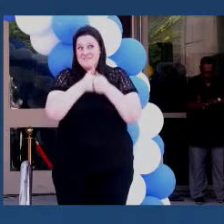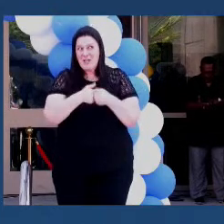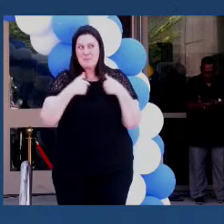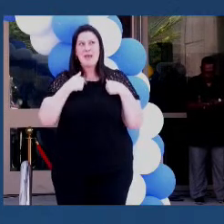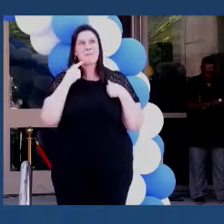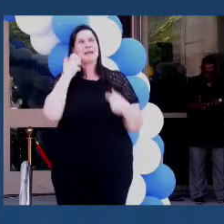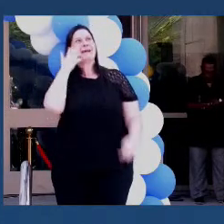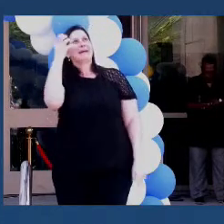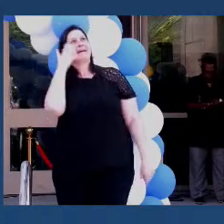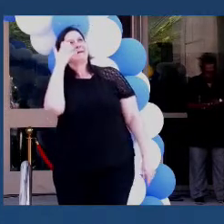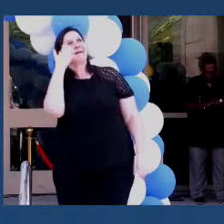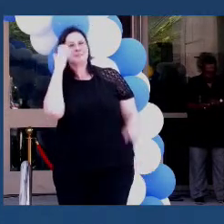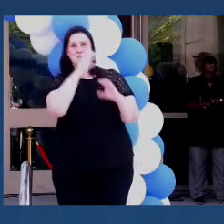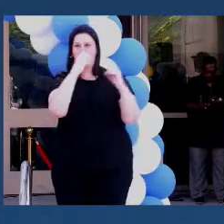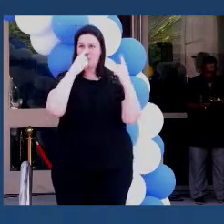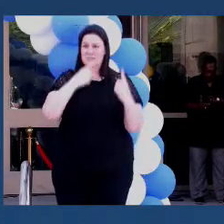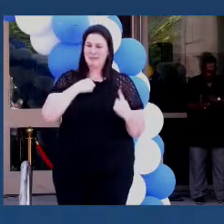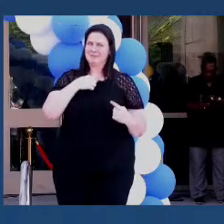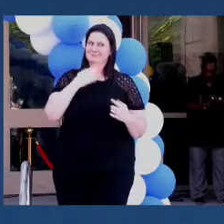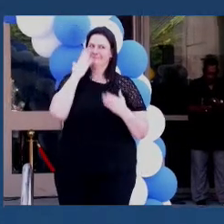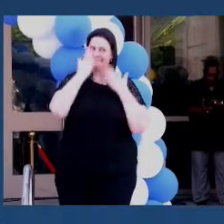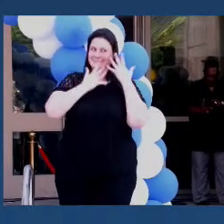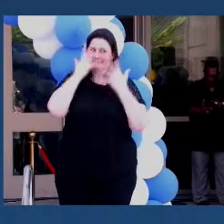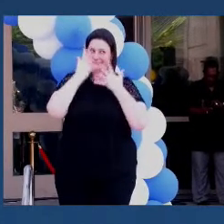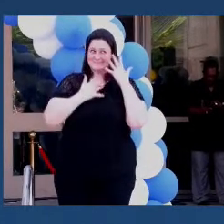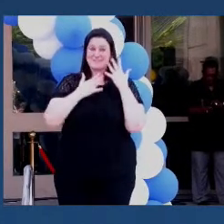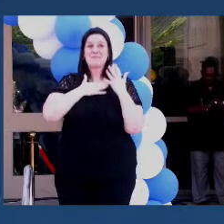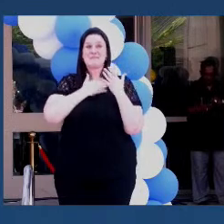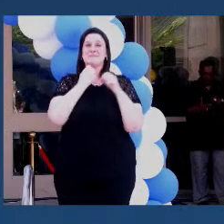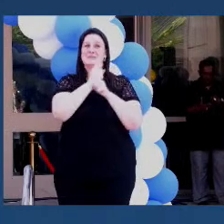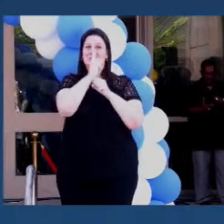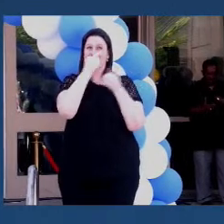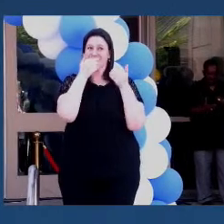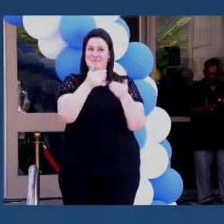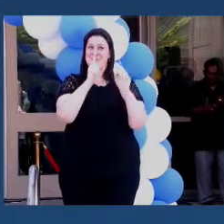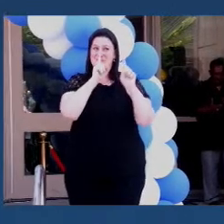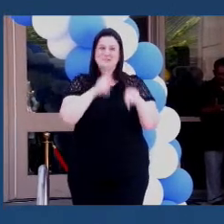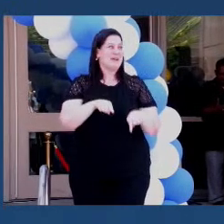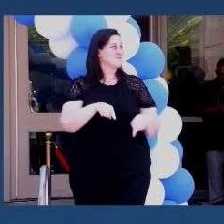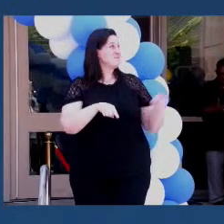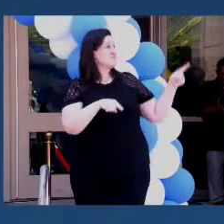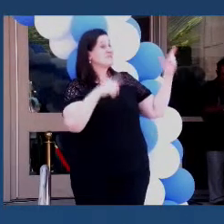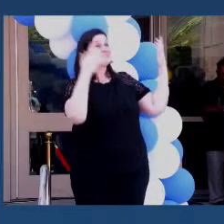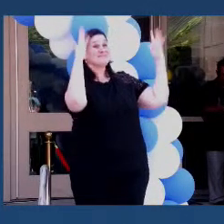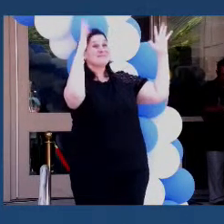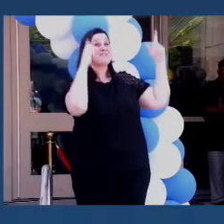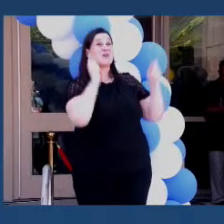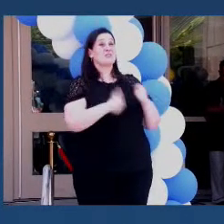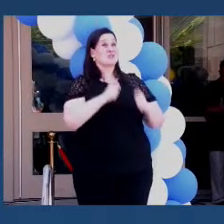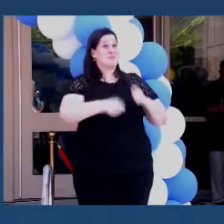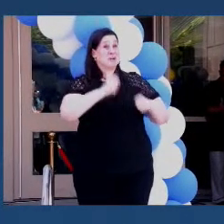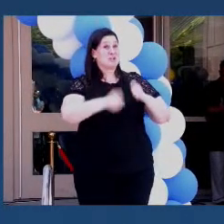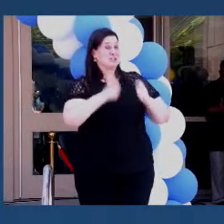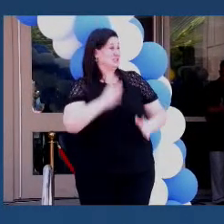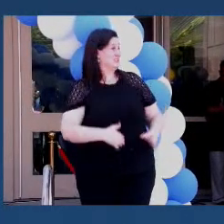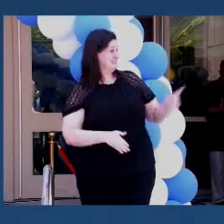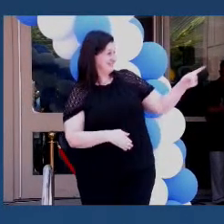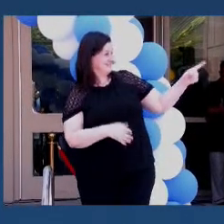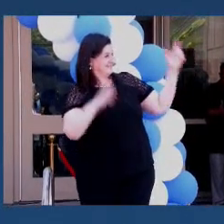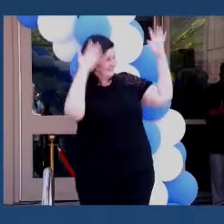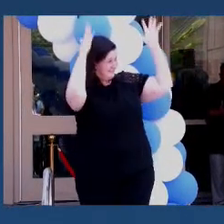standing up here without the support. All right, so thank you to the drum line. Let's give it up for the drum line that came in and brought us in.